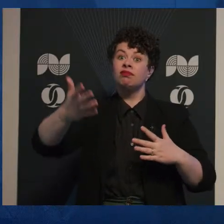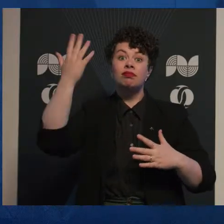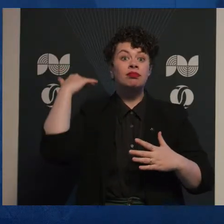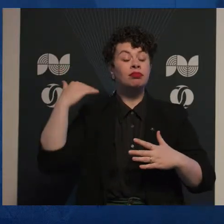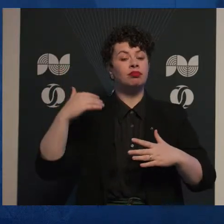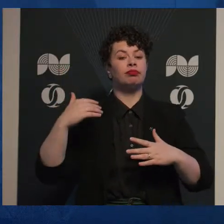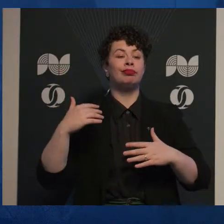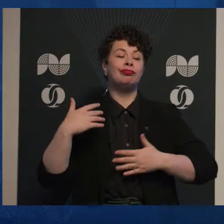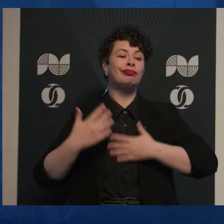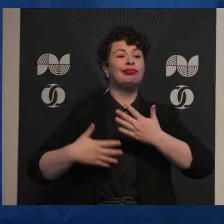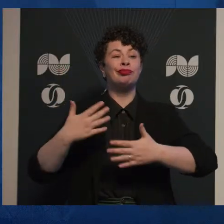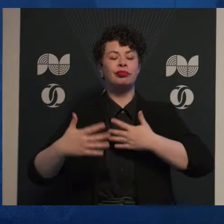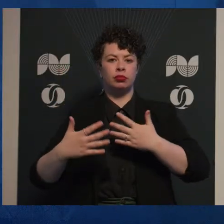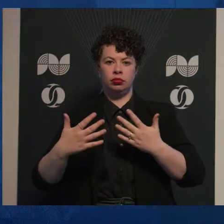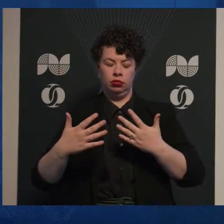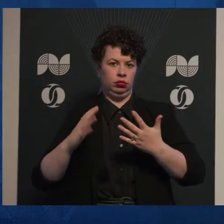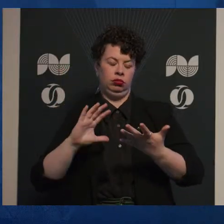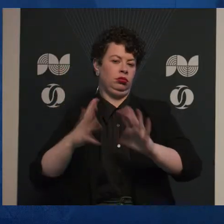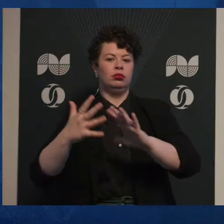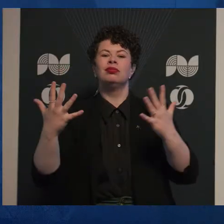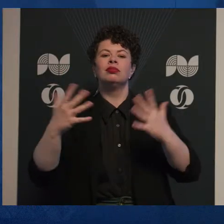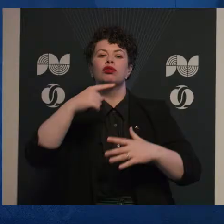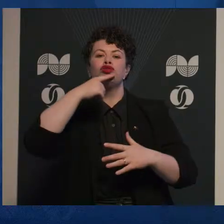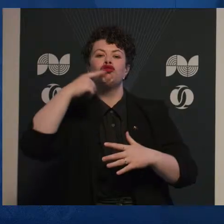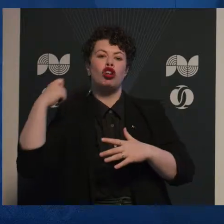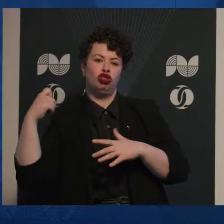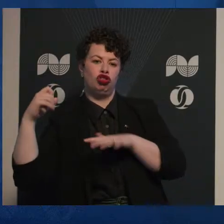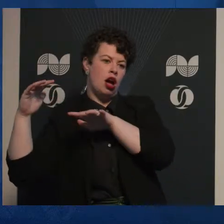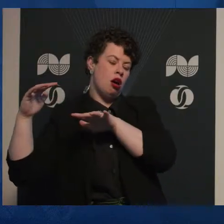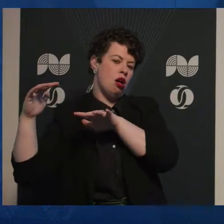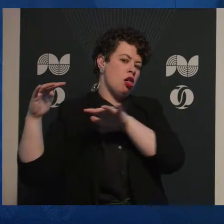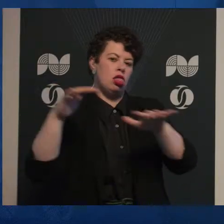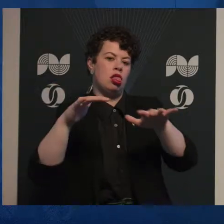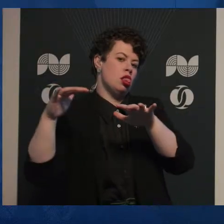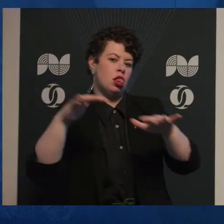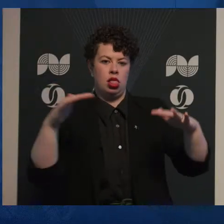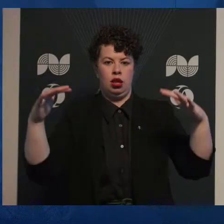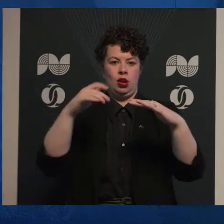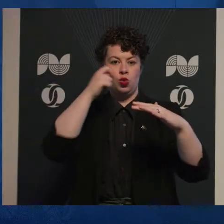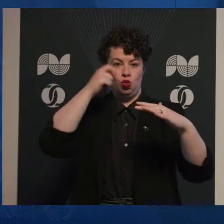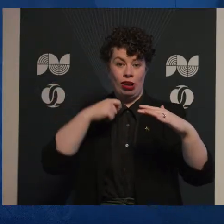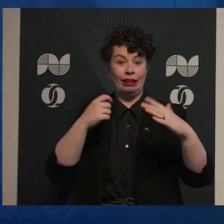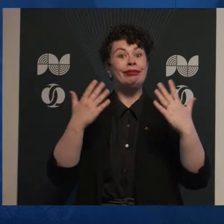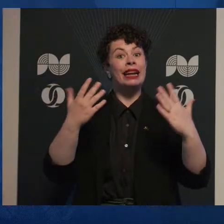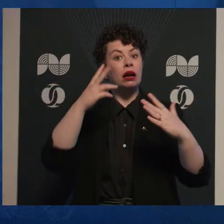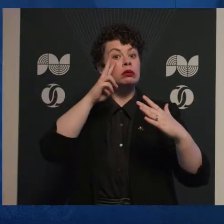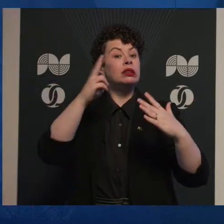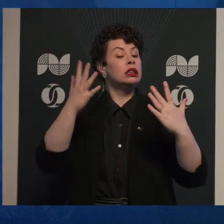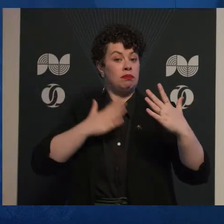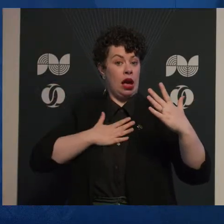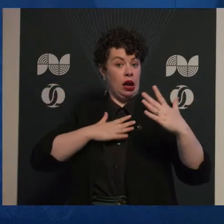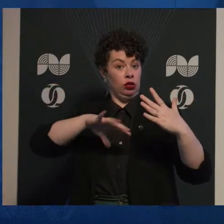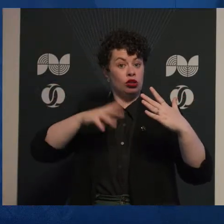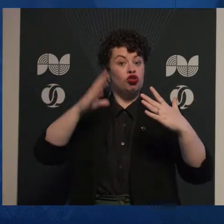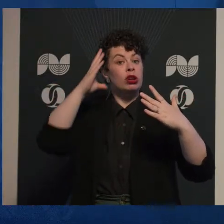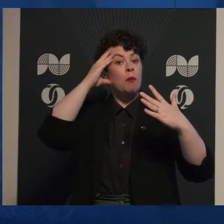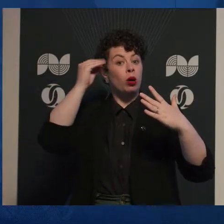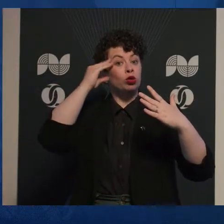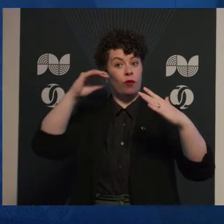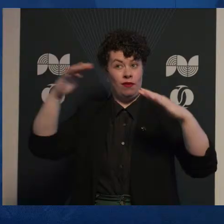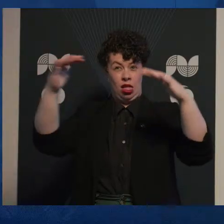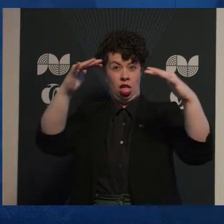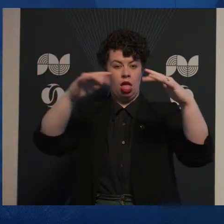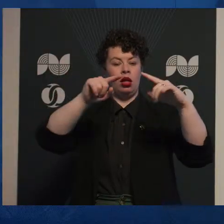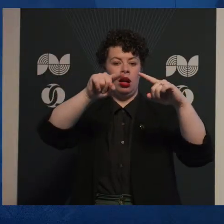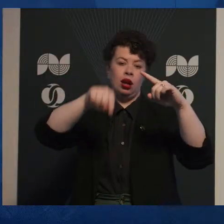Moldova, once peripheral, is now a key corridor between Ukraine and the EU. And that's why I want to give a shout